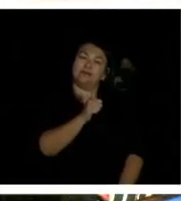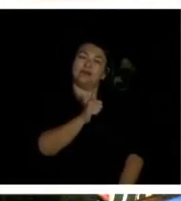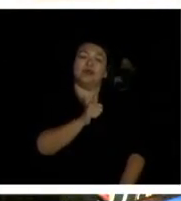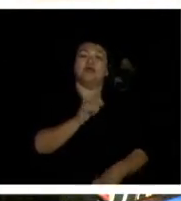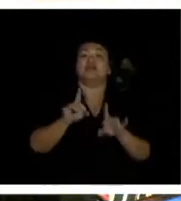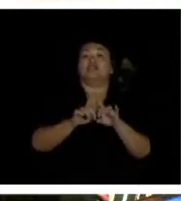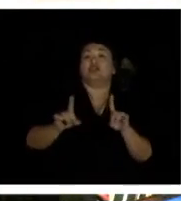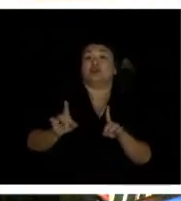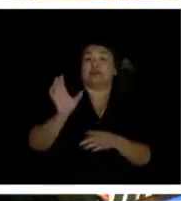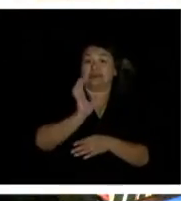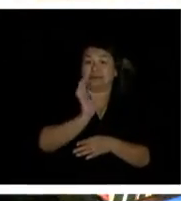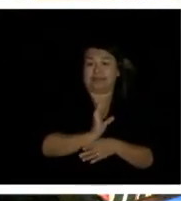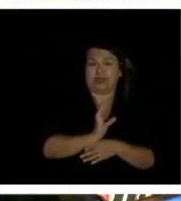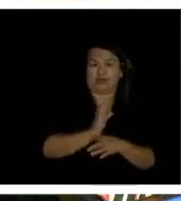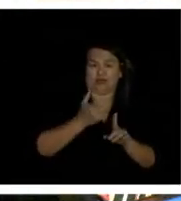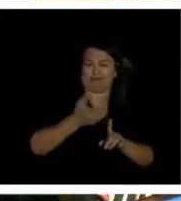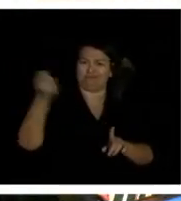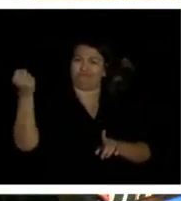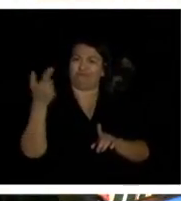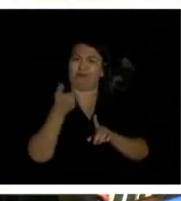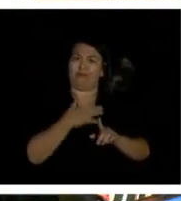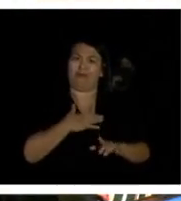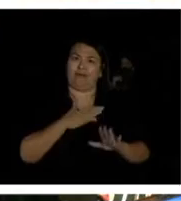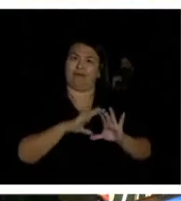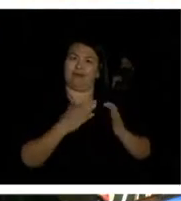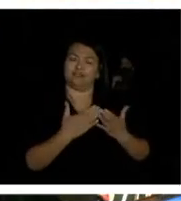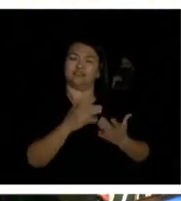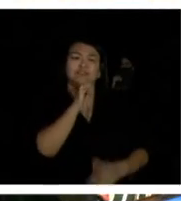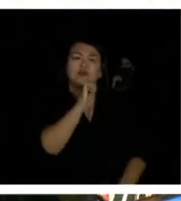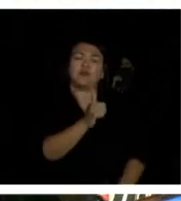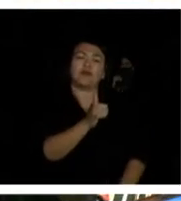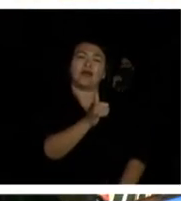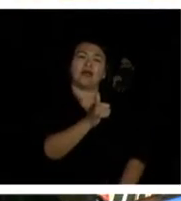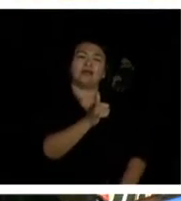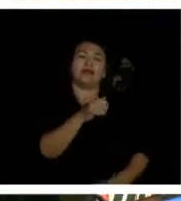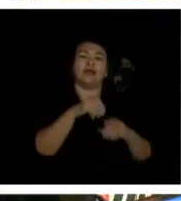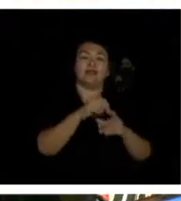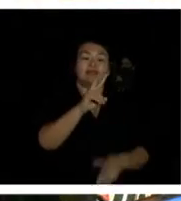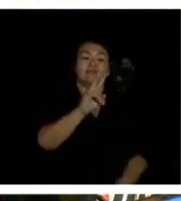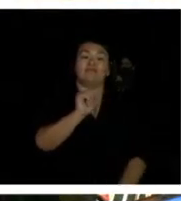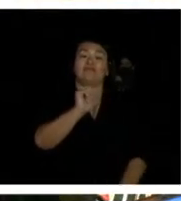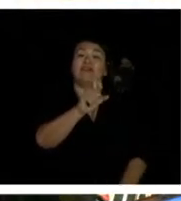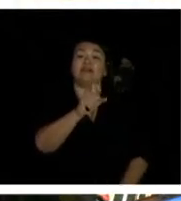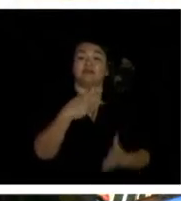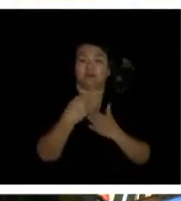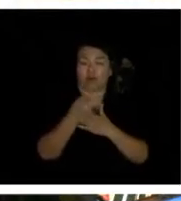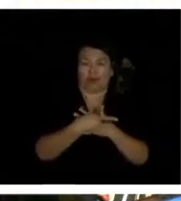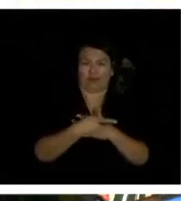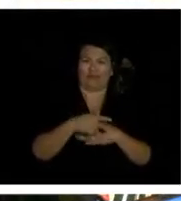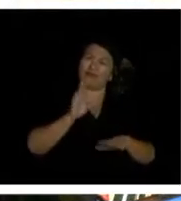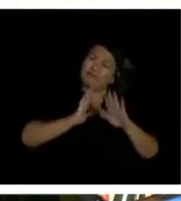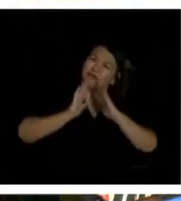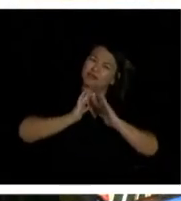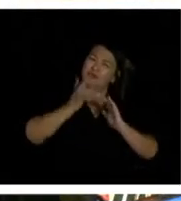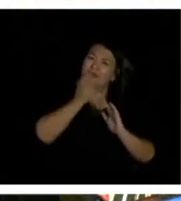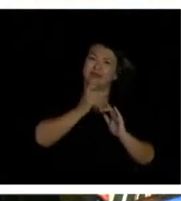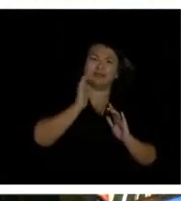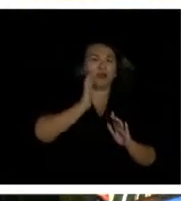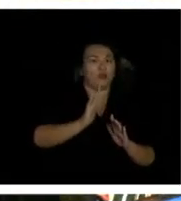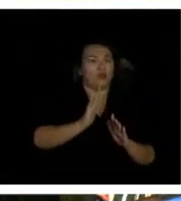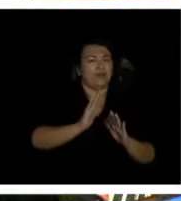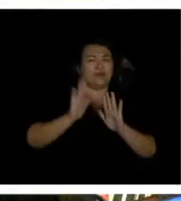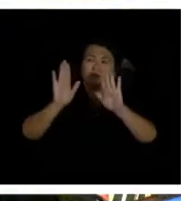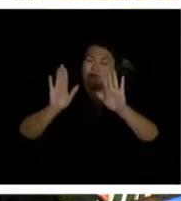non-degree-seeking were taken out of my class because they weren't in the BECs program. And that was frustrating to me because they were making great